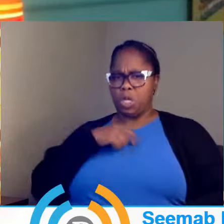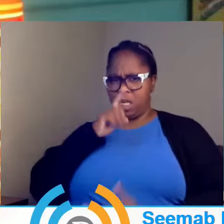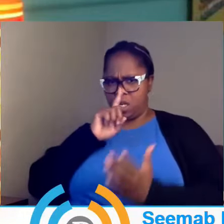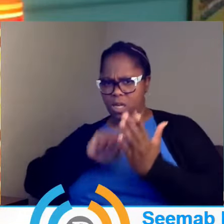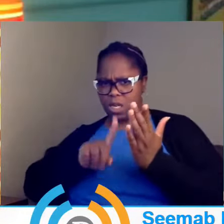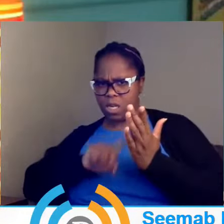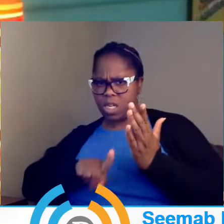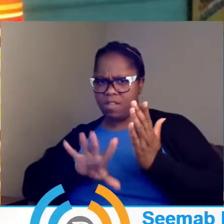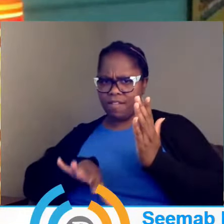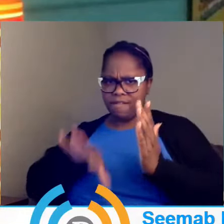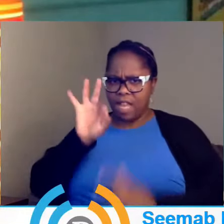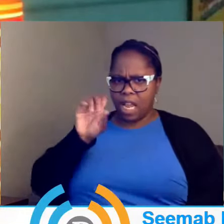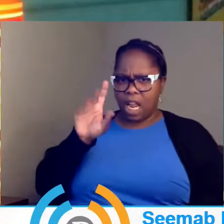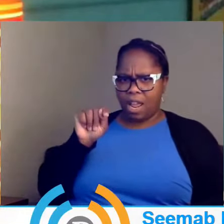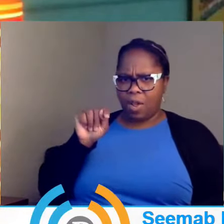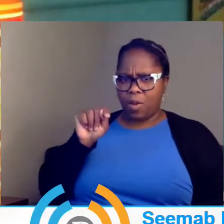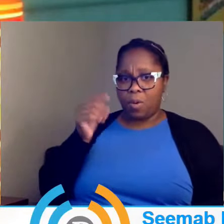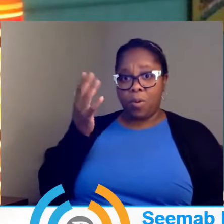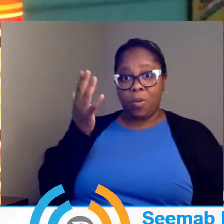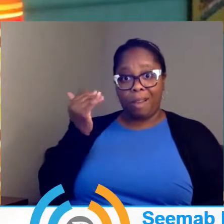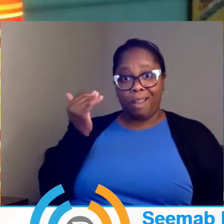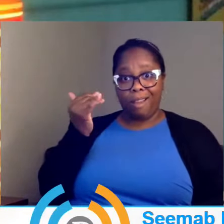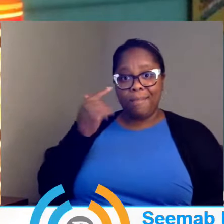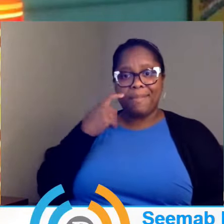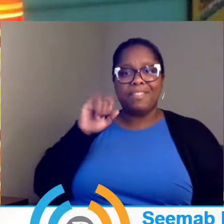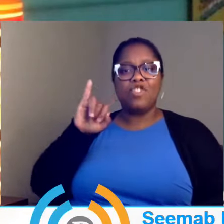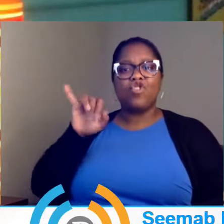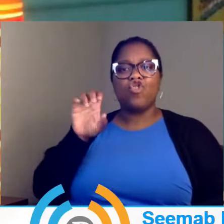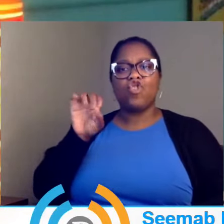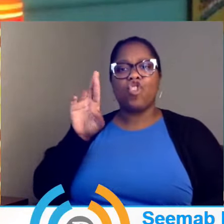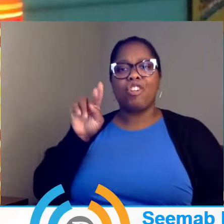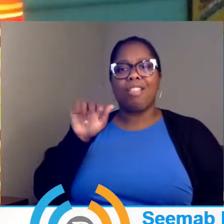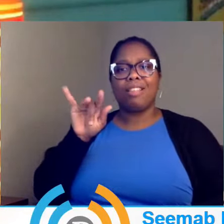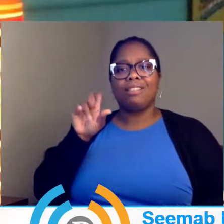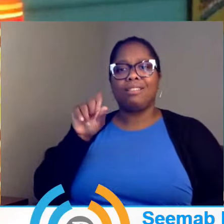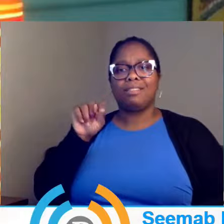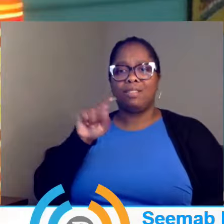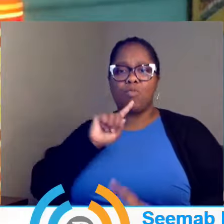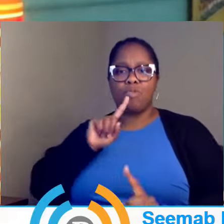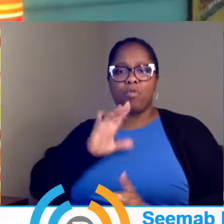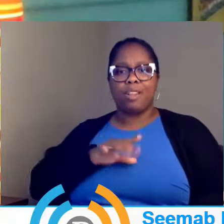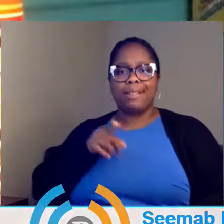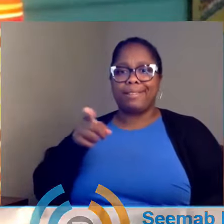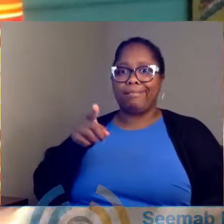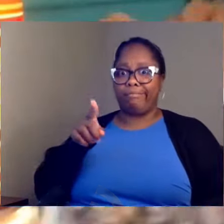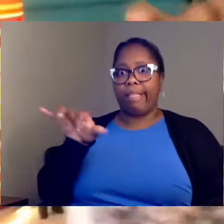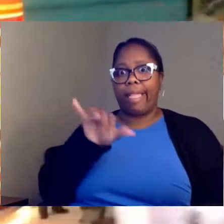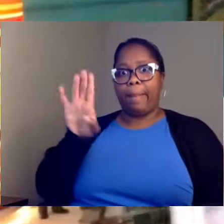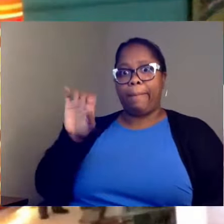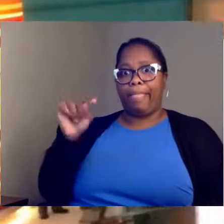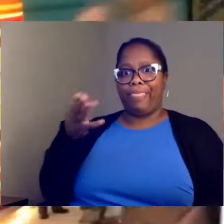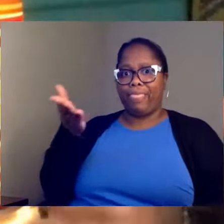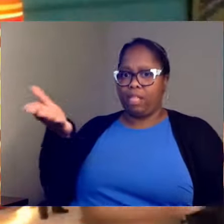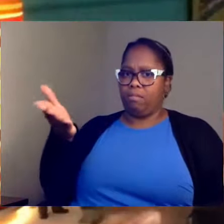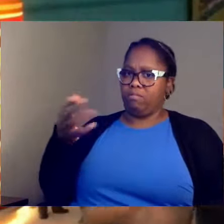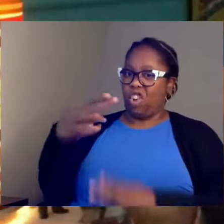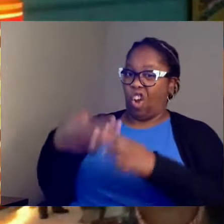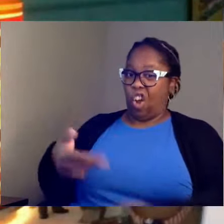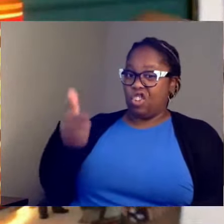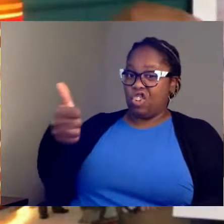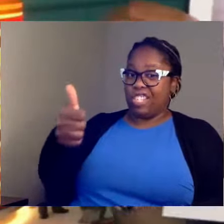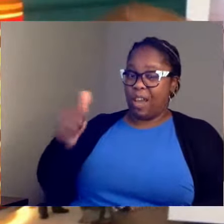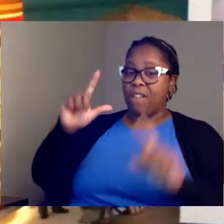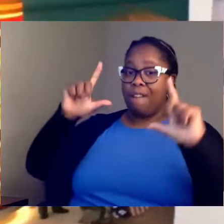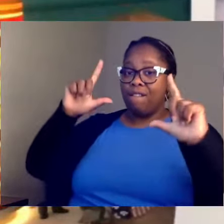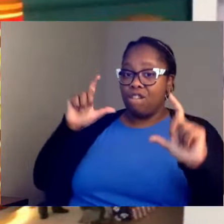of journalists such as Beth Nakamura. She calls herself a photojournalist. I mean, you speak volumes with just